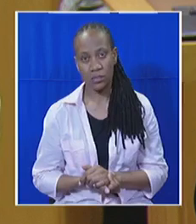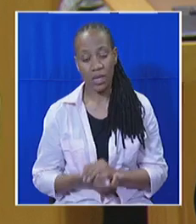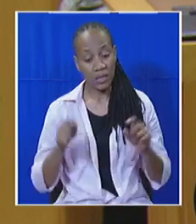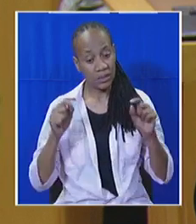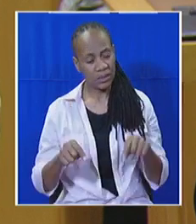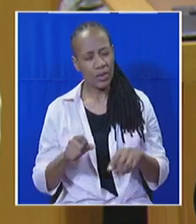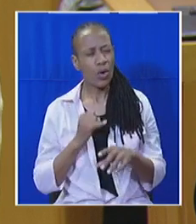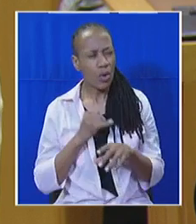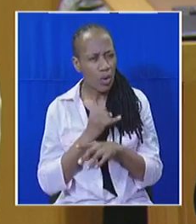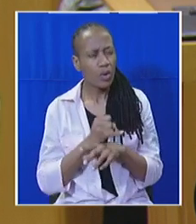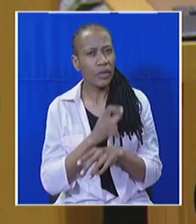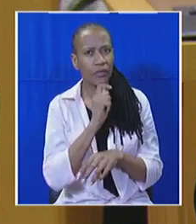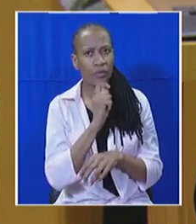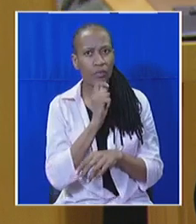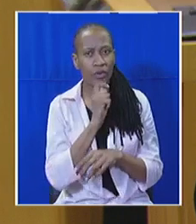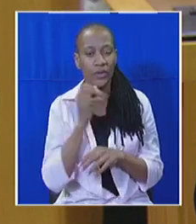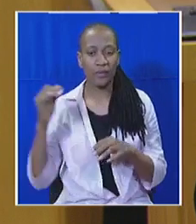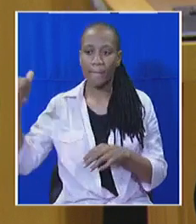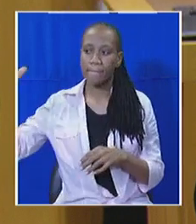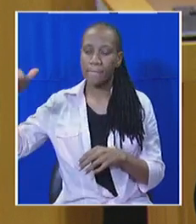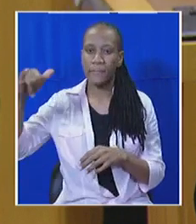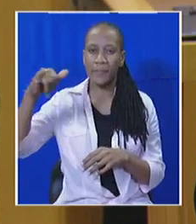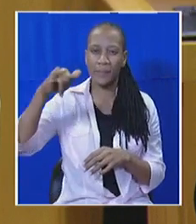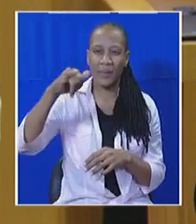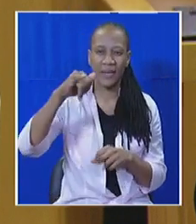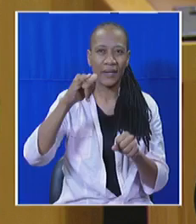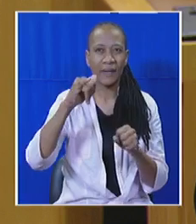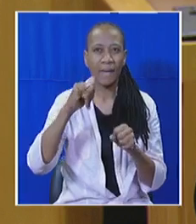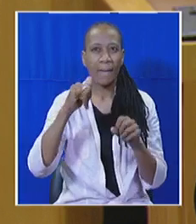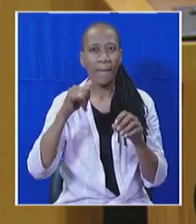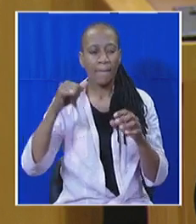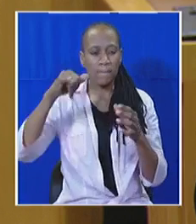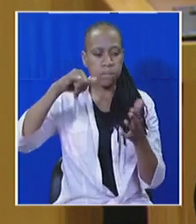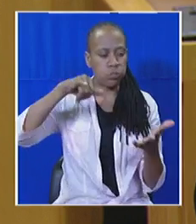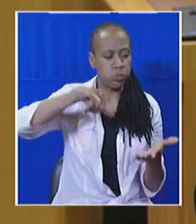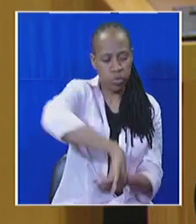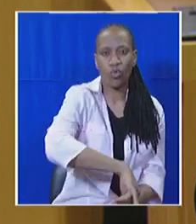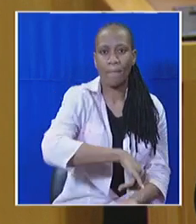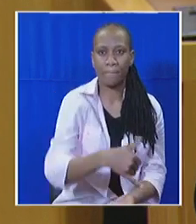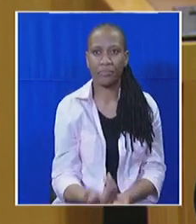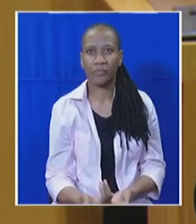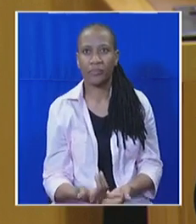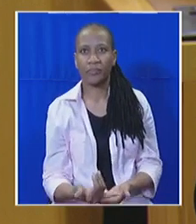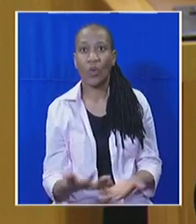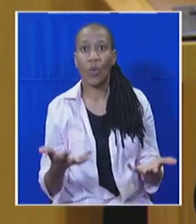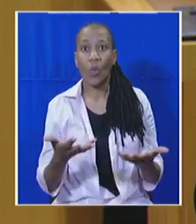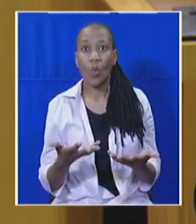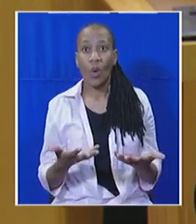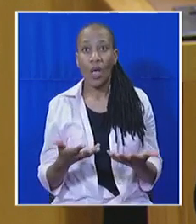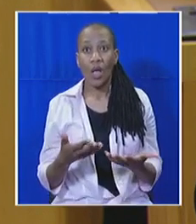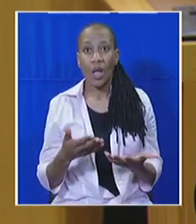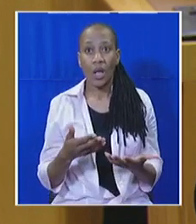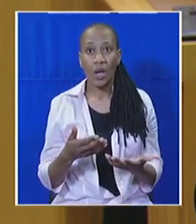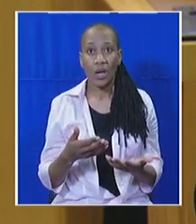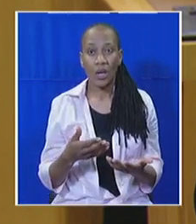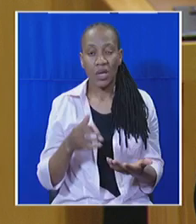today that a cargo plane carrying passengers crashed just after taking off from Juba in